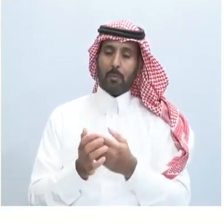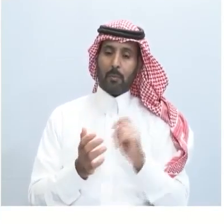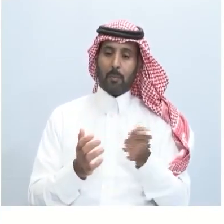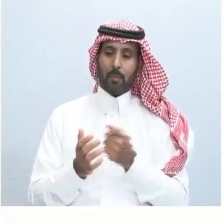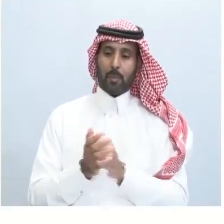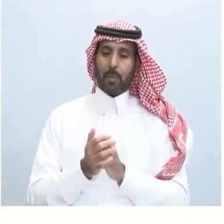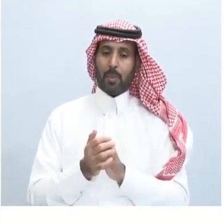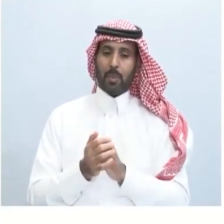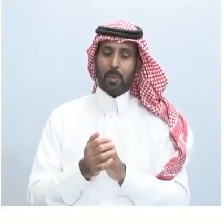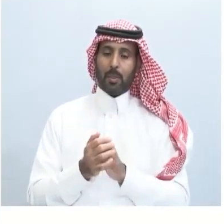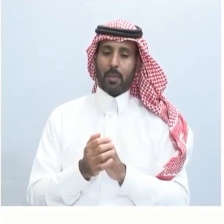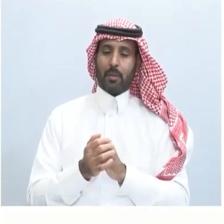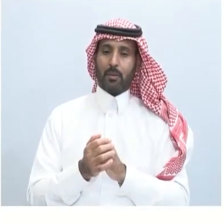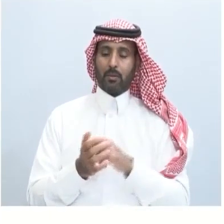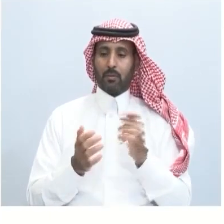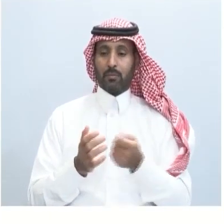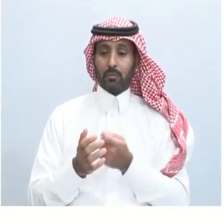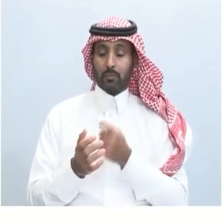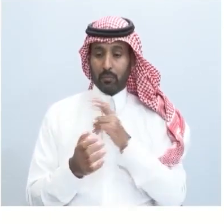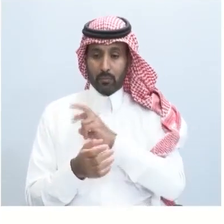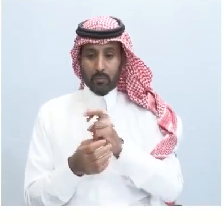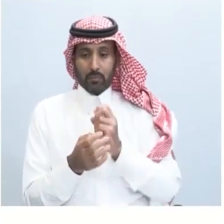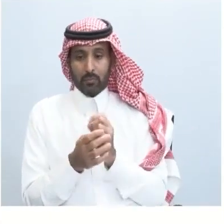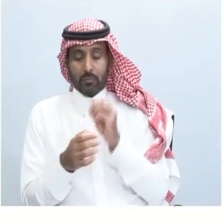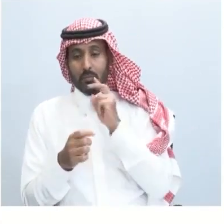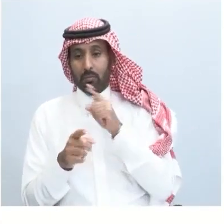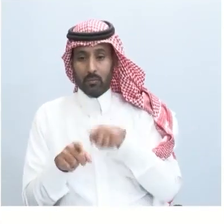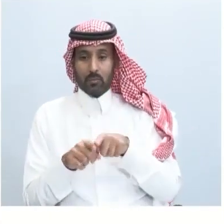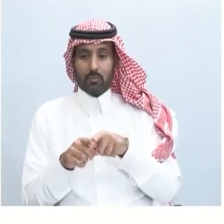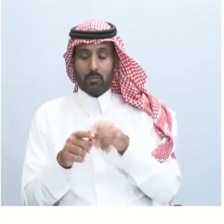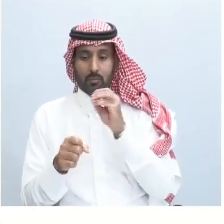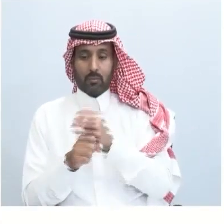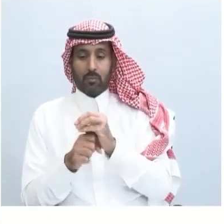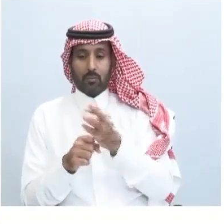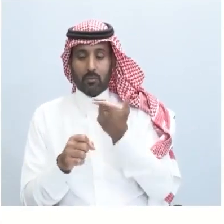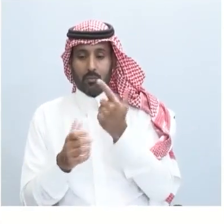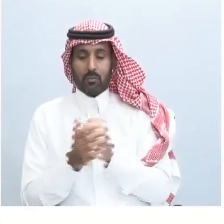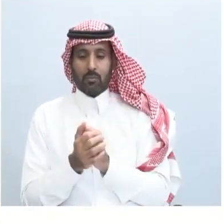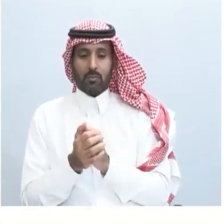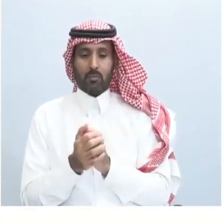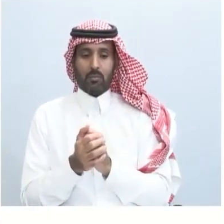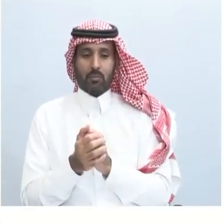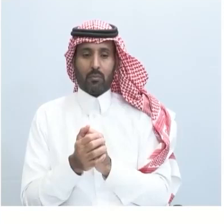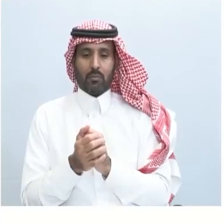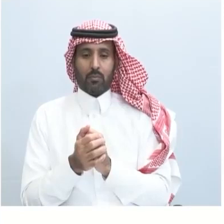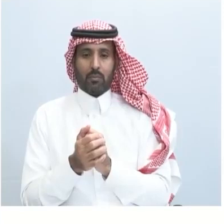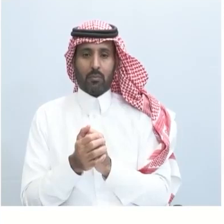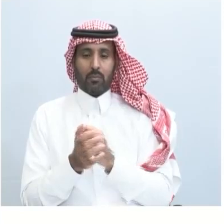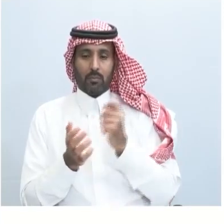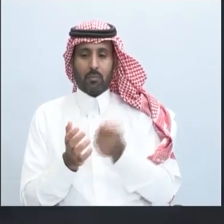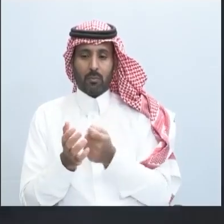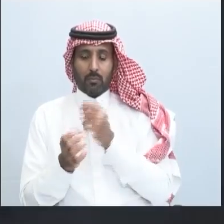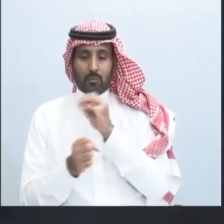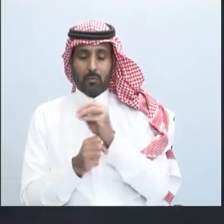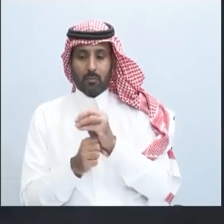writing corner here, when you write an email to a friend giving news and instructions, so you want to write an email to